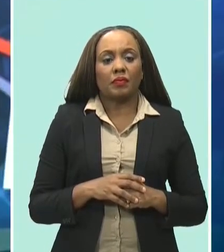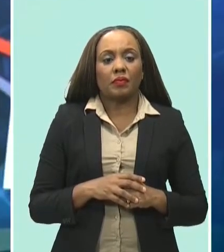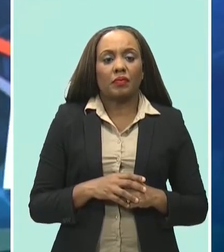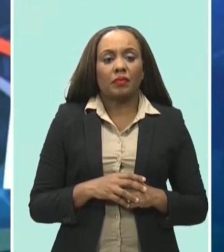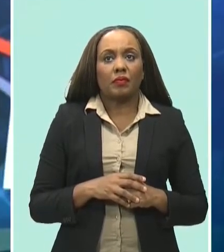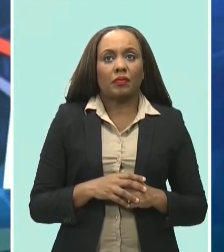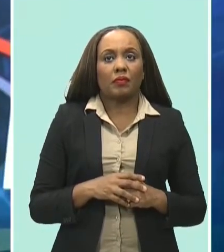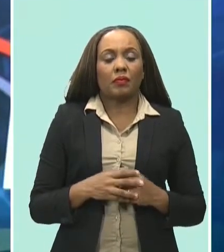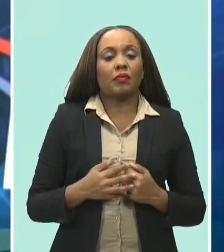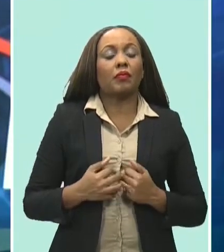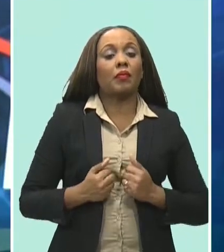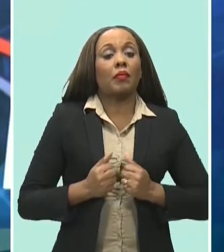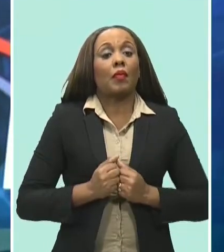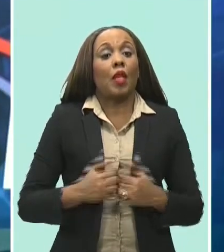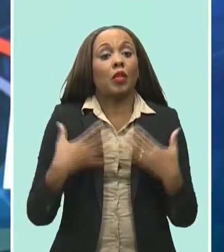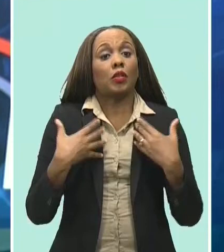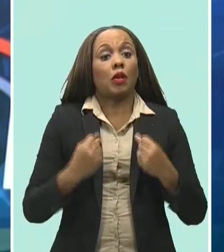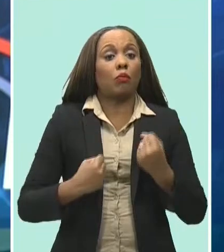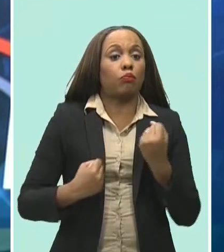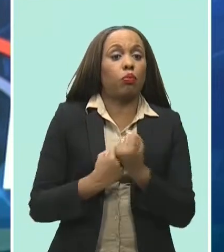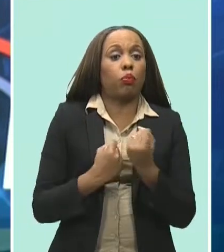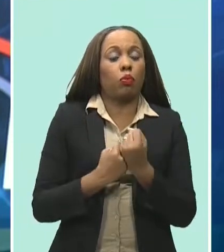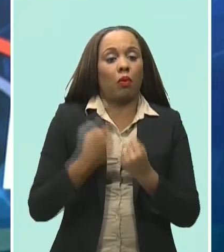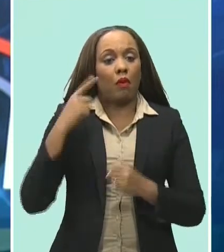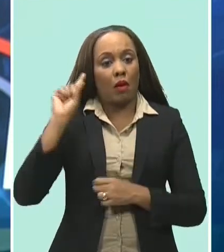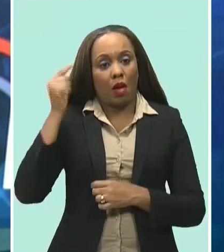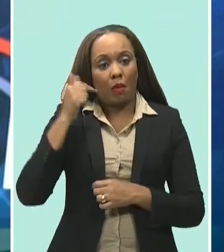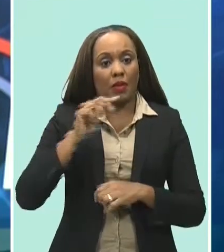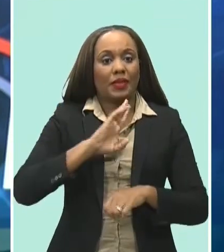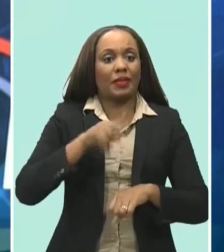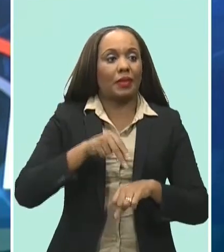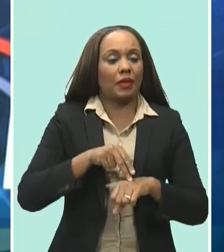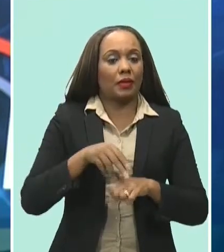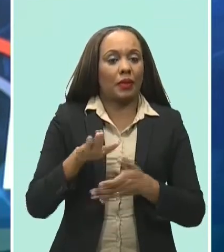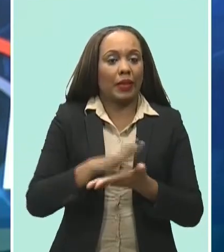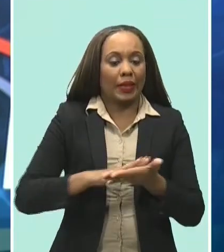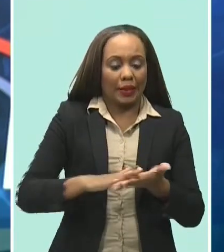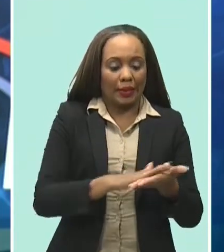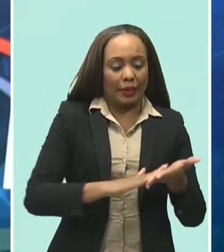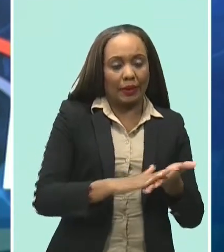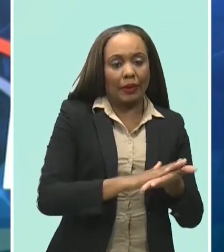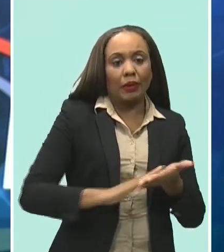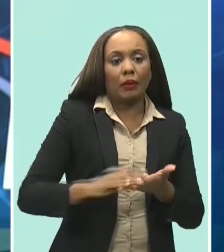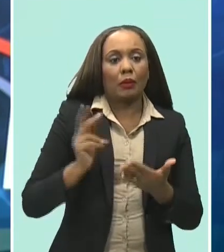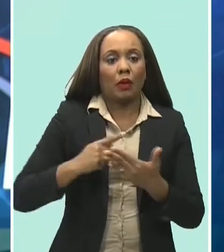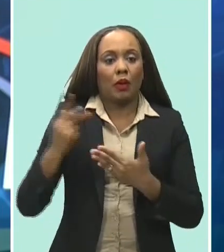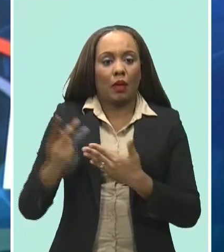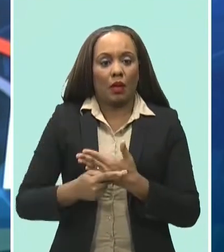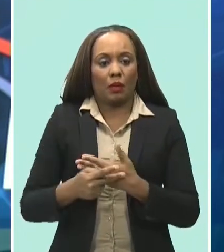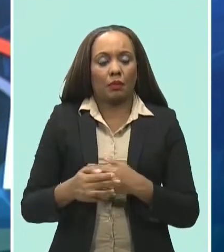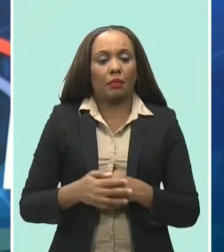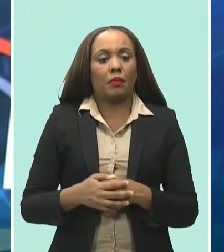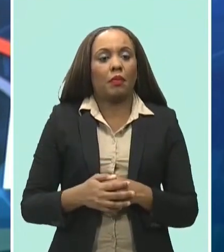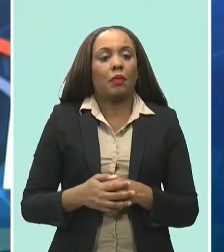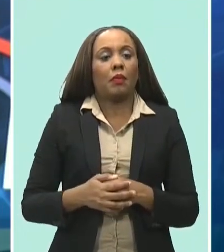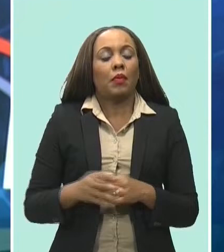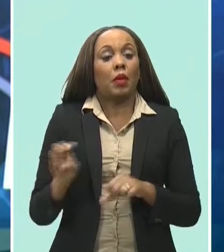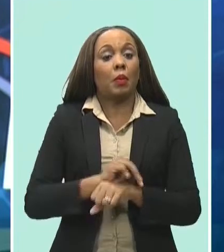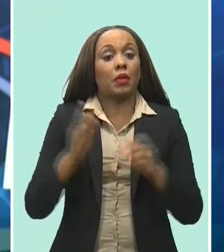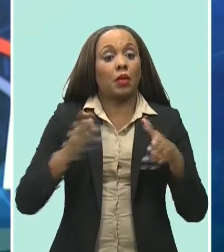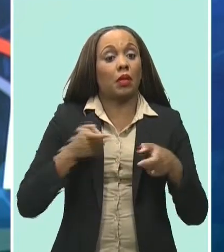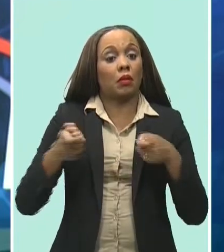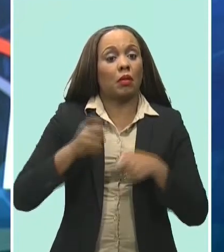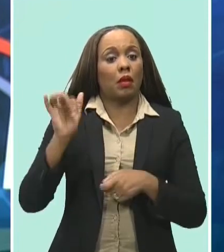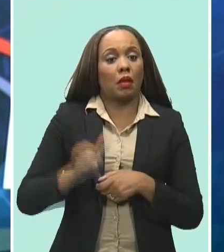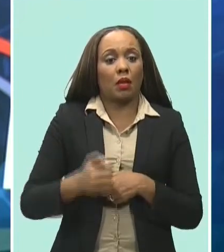A strong defense of government's national cleanup program. It comes from Minister of the Environment and National Beautification Trevor Prescott, who says it has